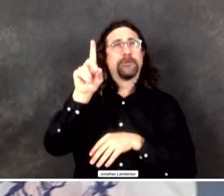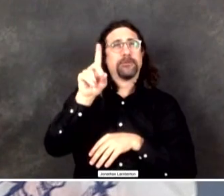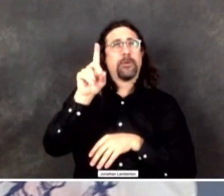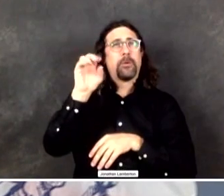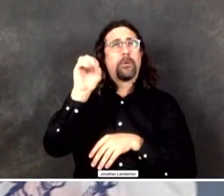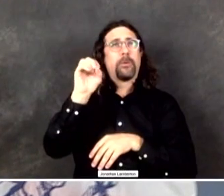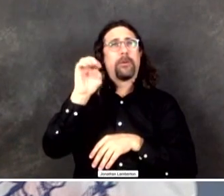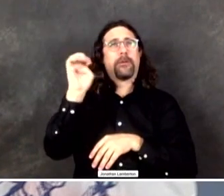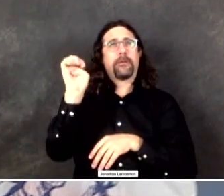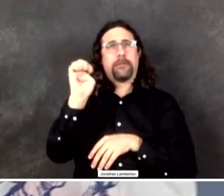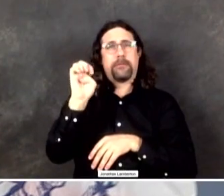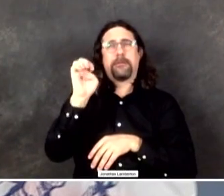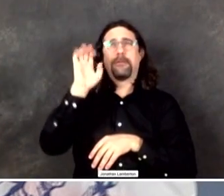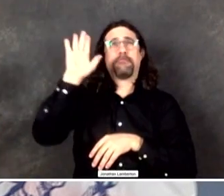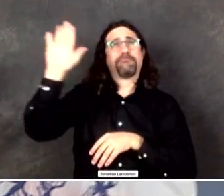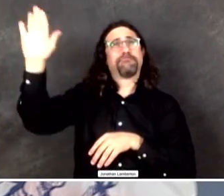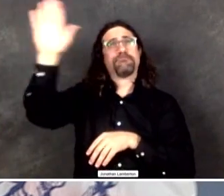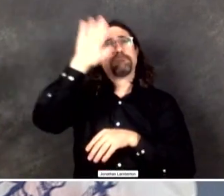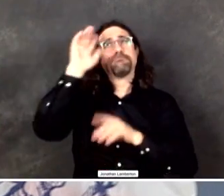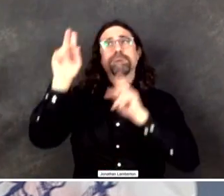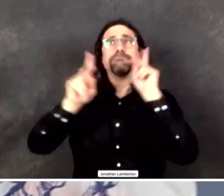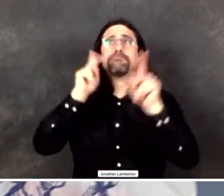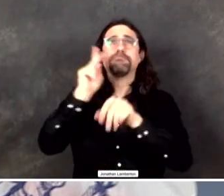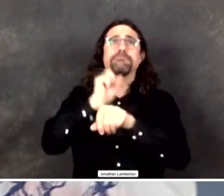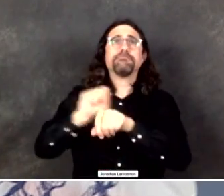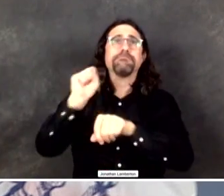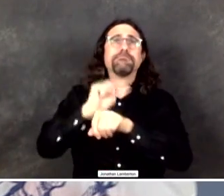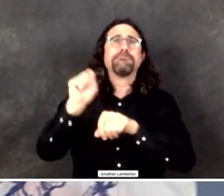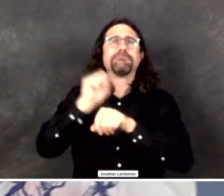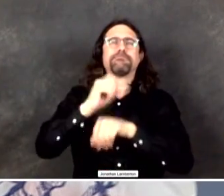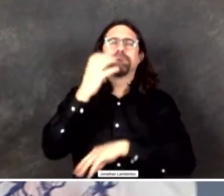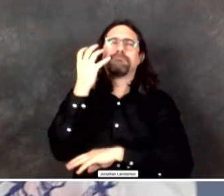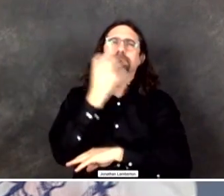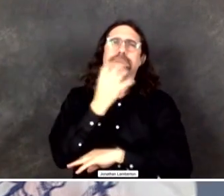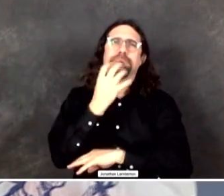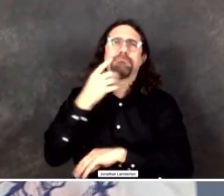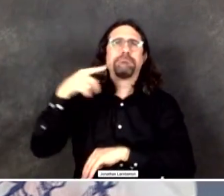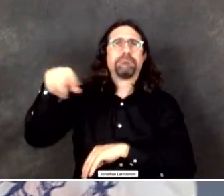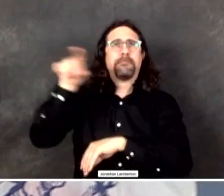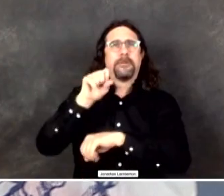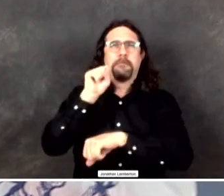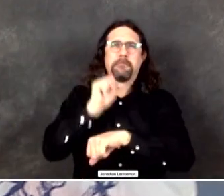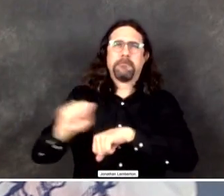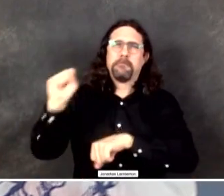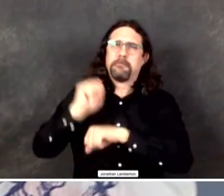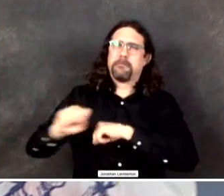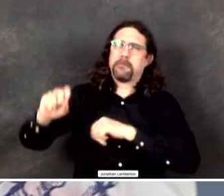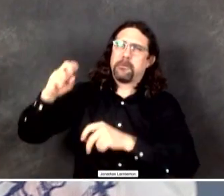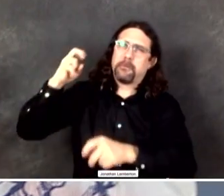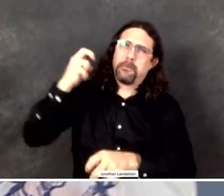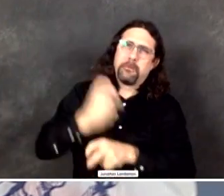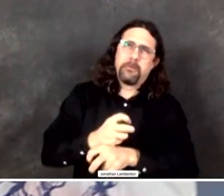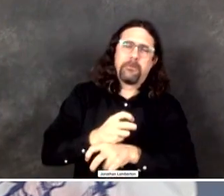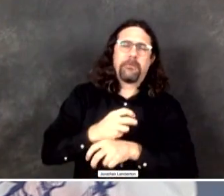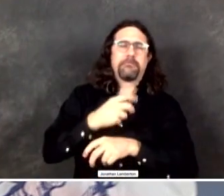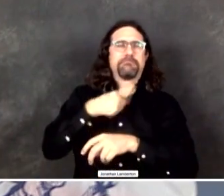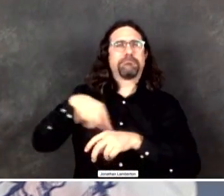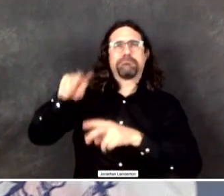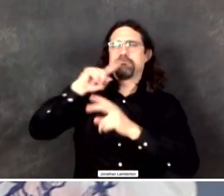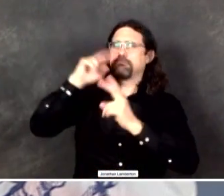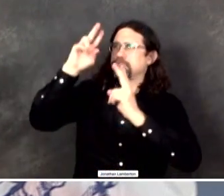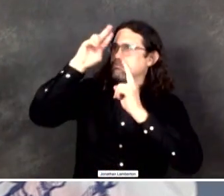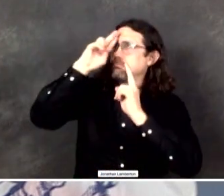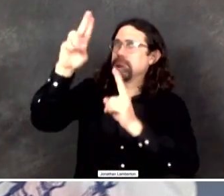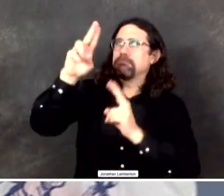schools to find every way to keep educating our kids and keep supporting them even through these